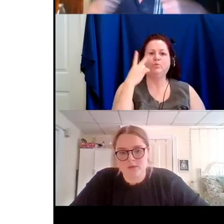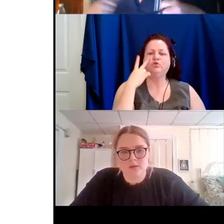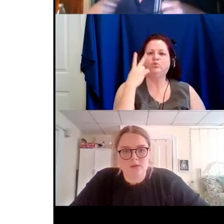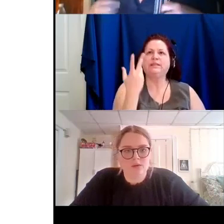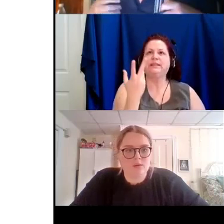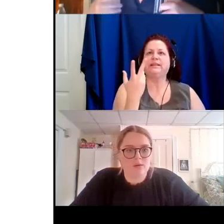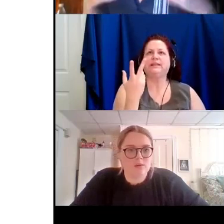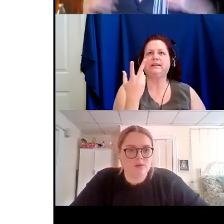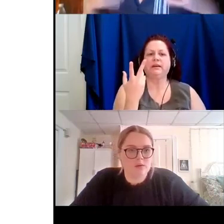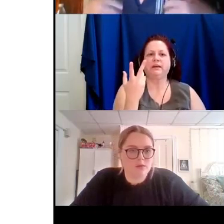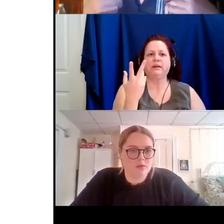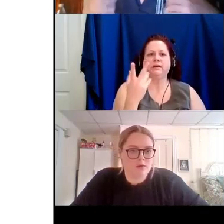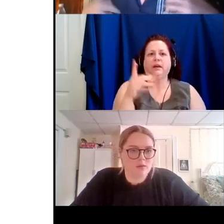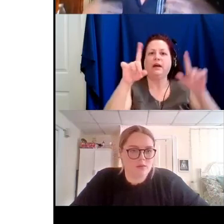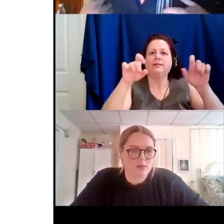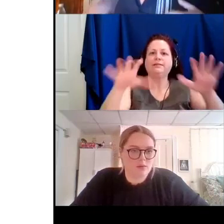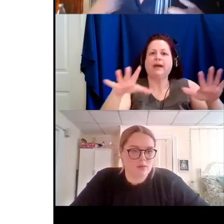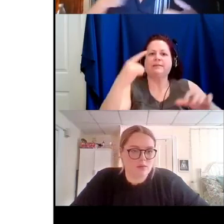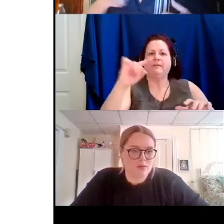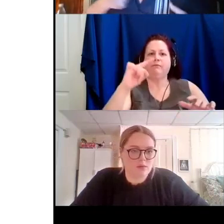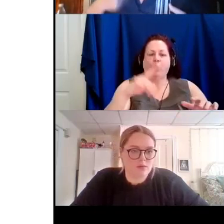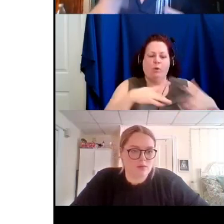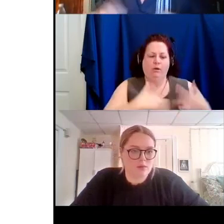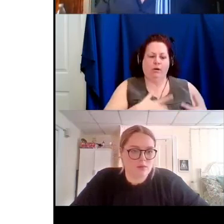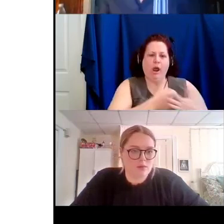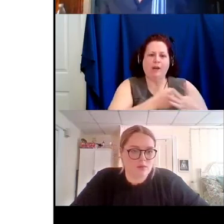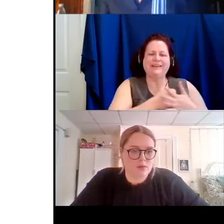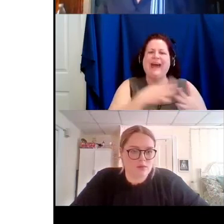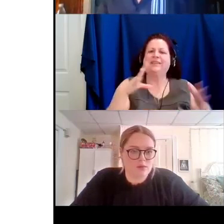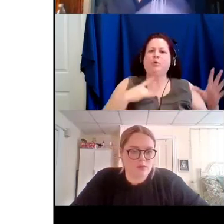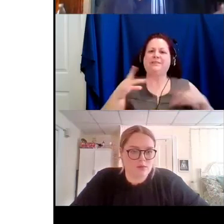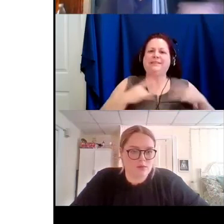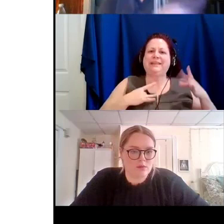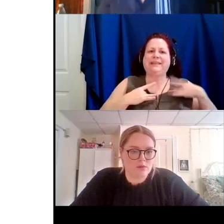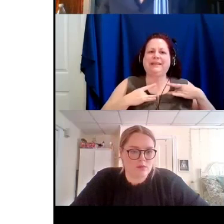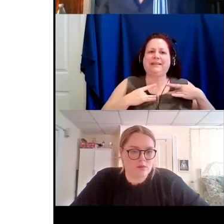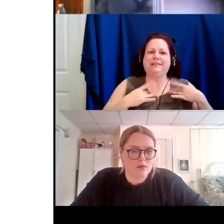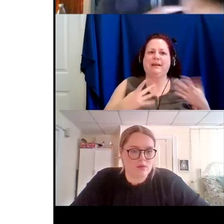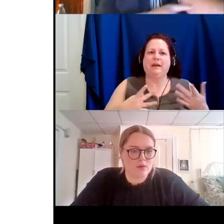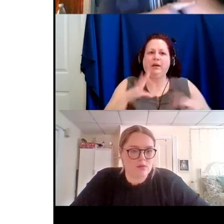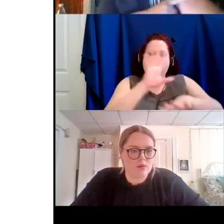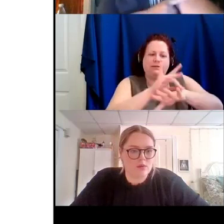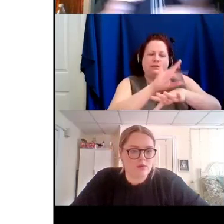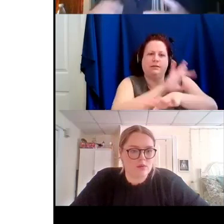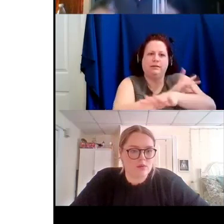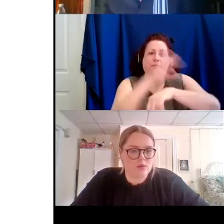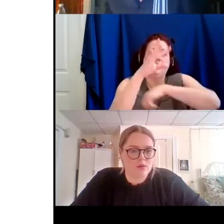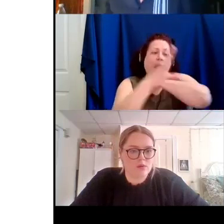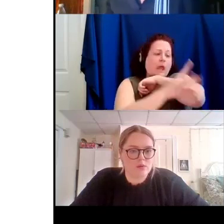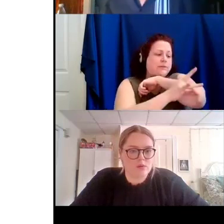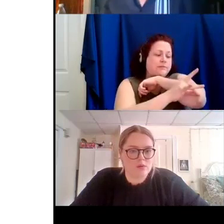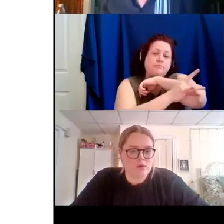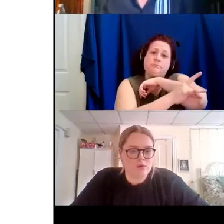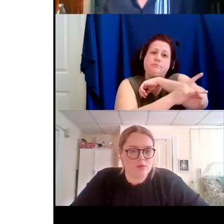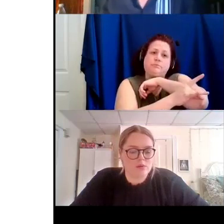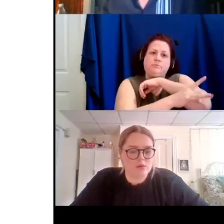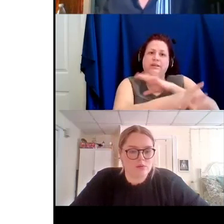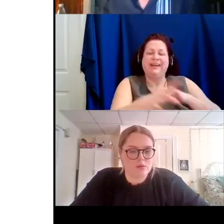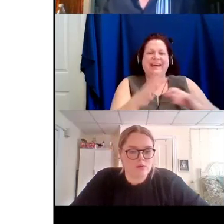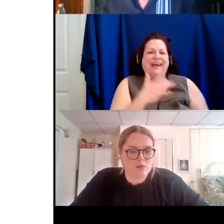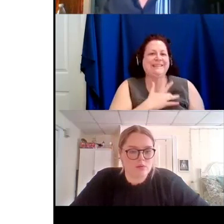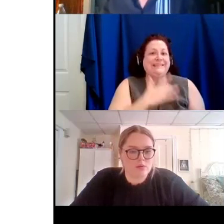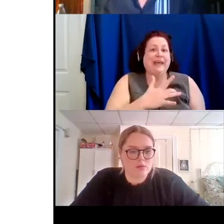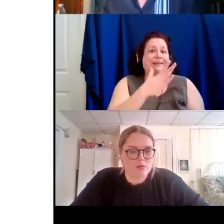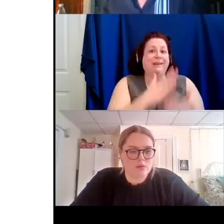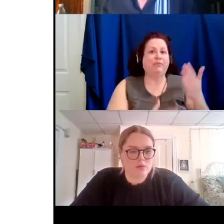doing testing for heart attack. They put those little stickies on people. Well, they put stickies on elbows and some very sensitive